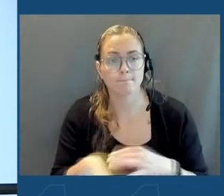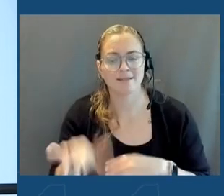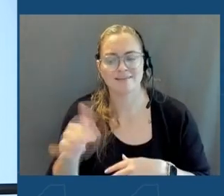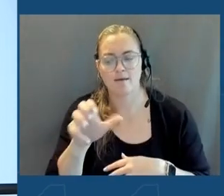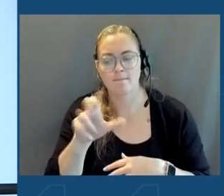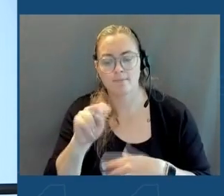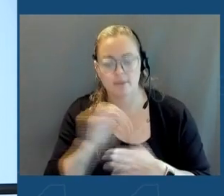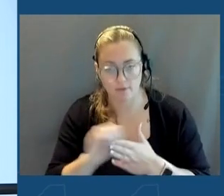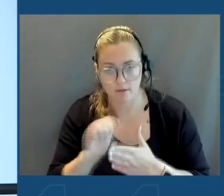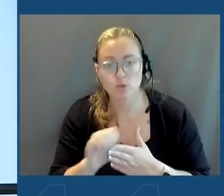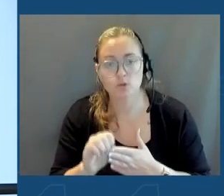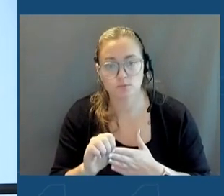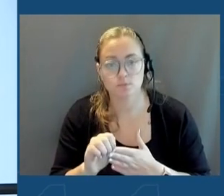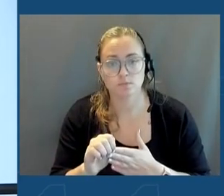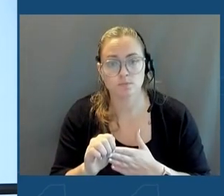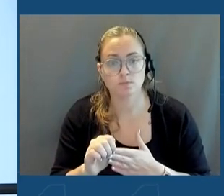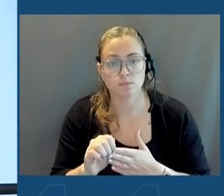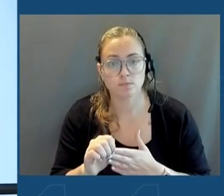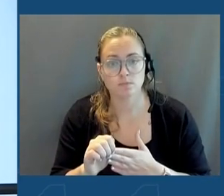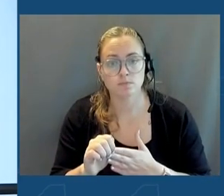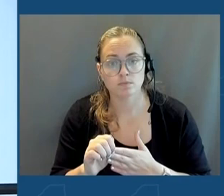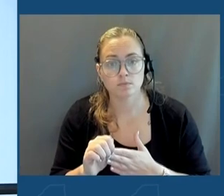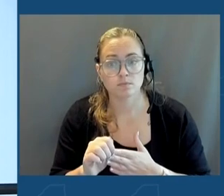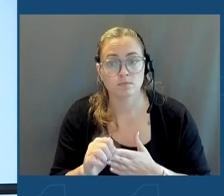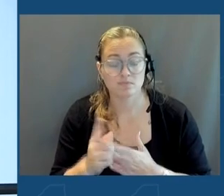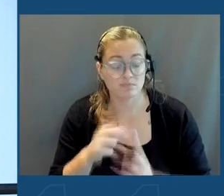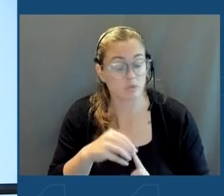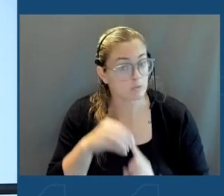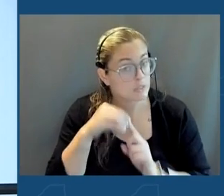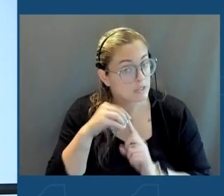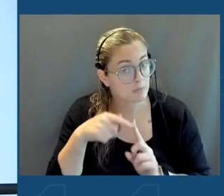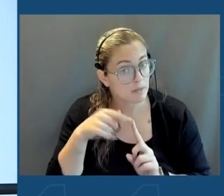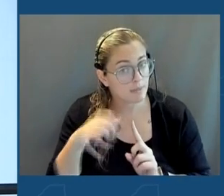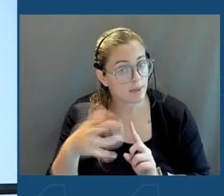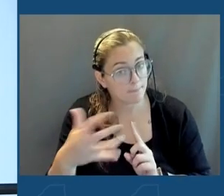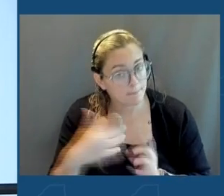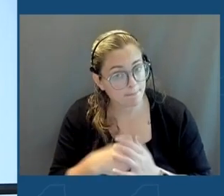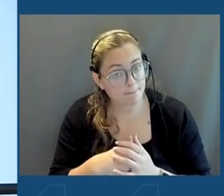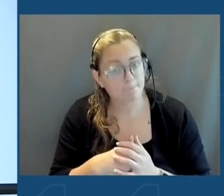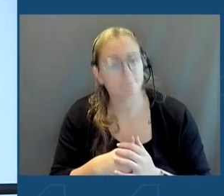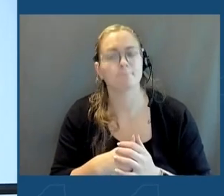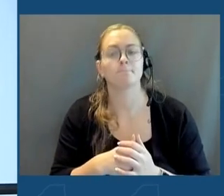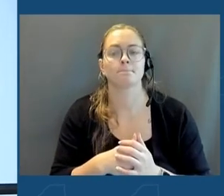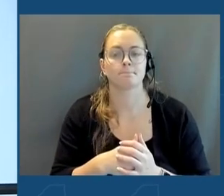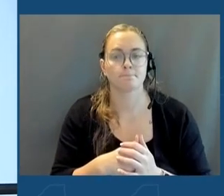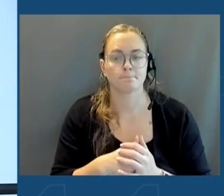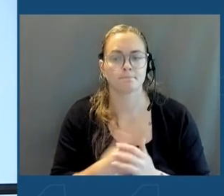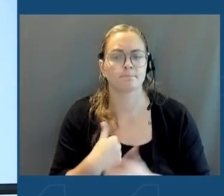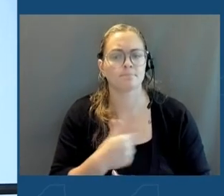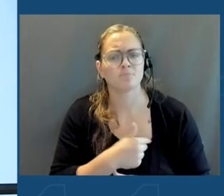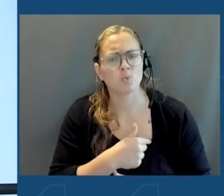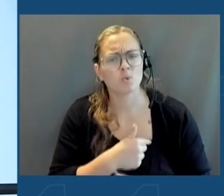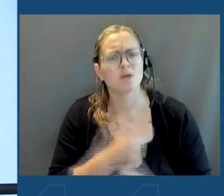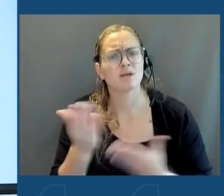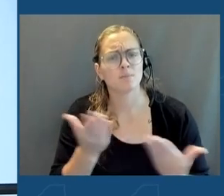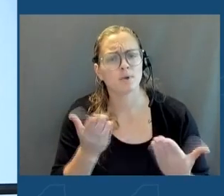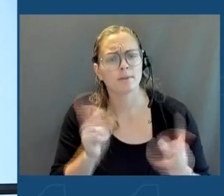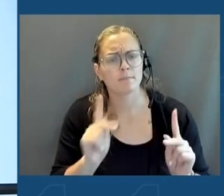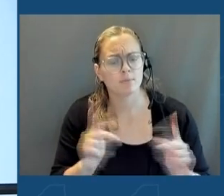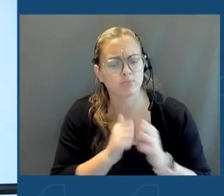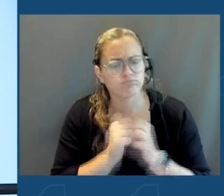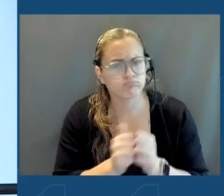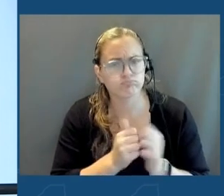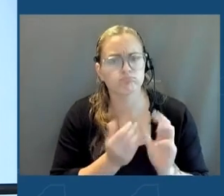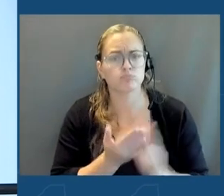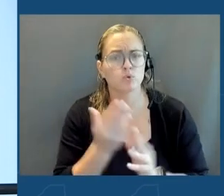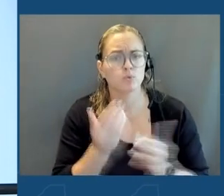million. And one of the things that's unique, as you've heard about this process, is that we bring people together through this process.